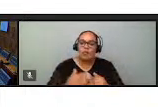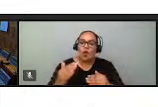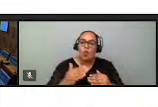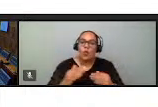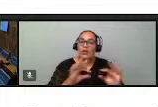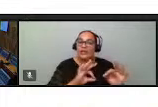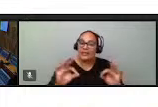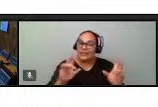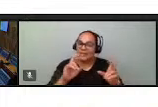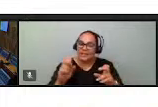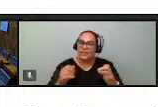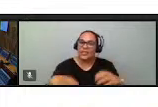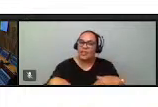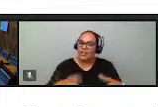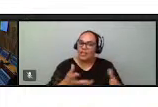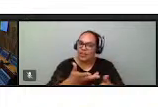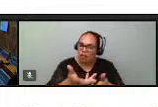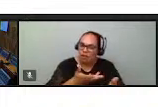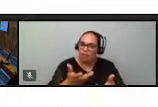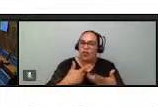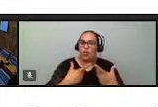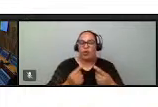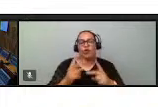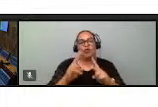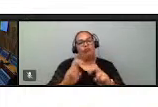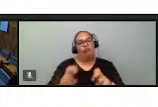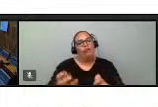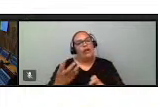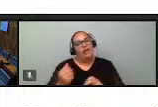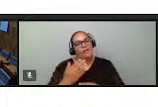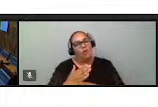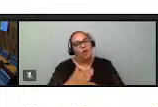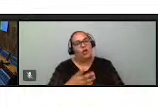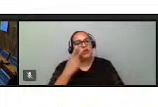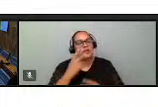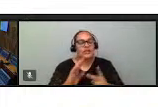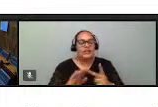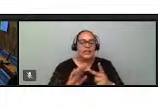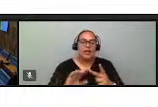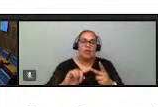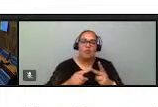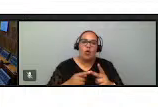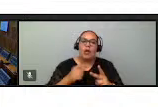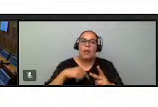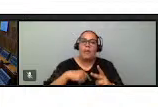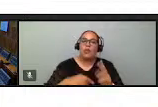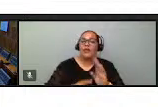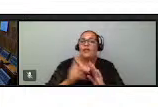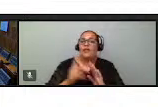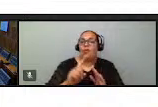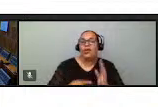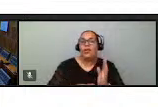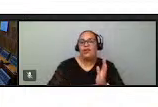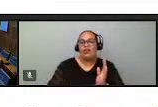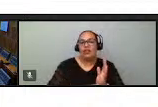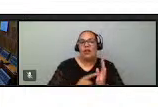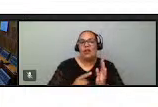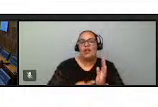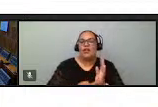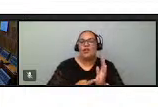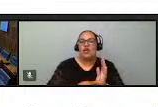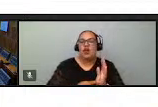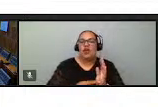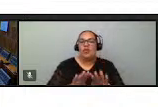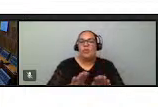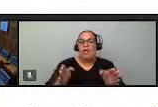those types of interactions we are doing a bit of research work you'll see on the second point we are developing a digital technology